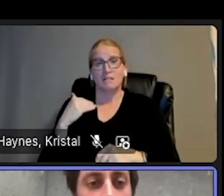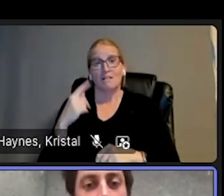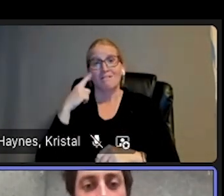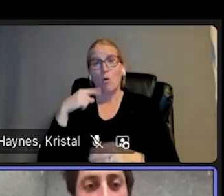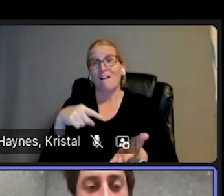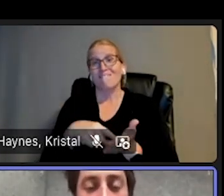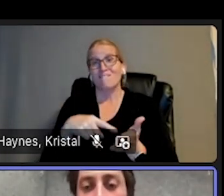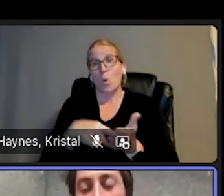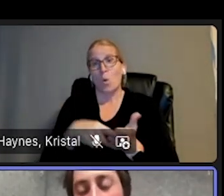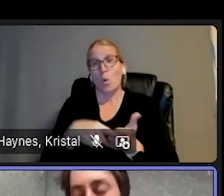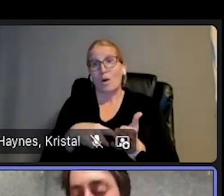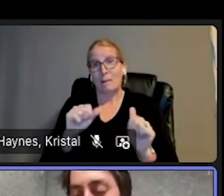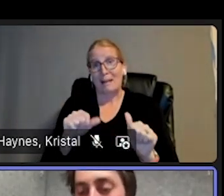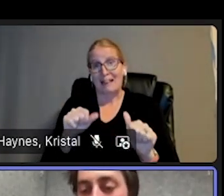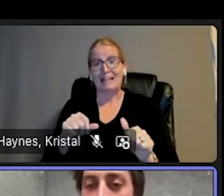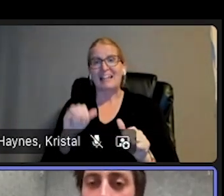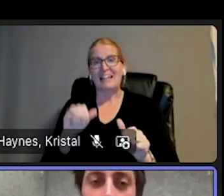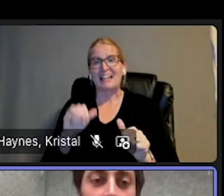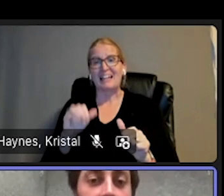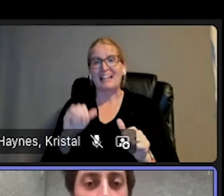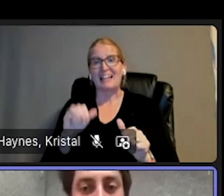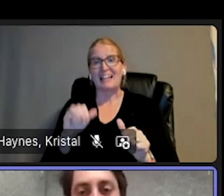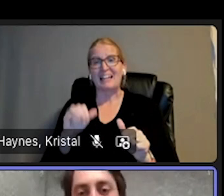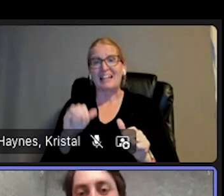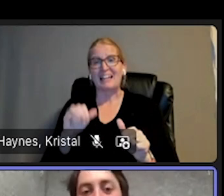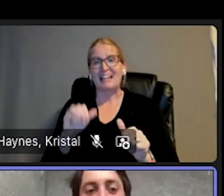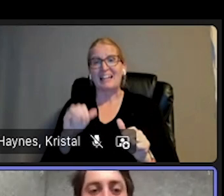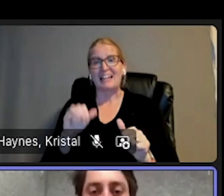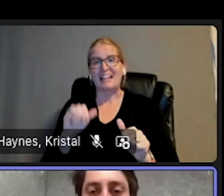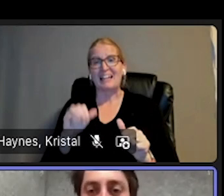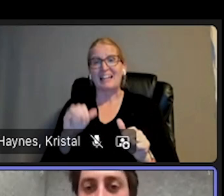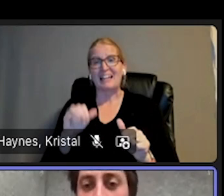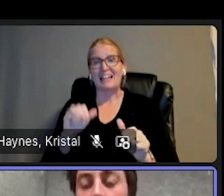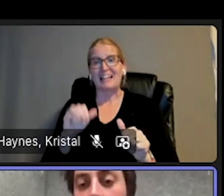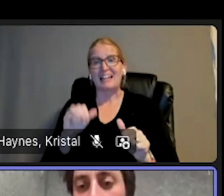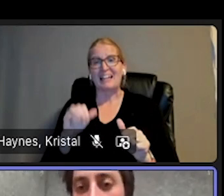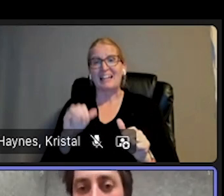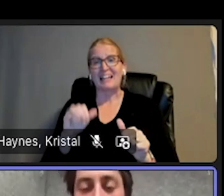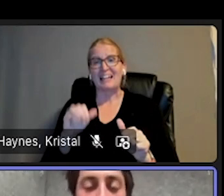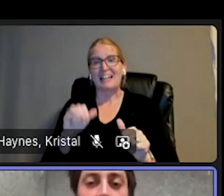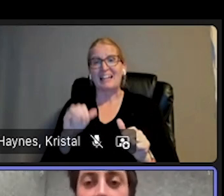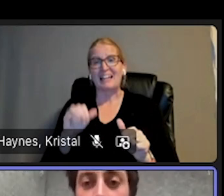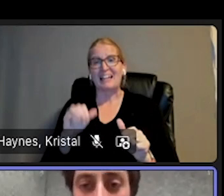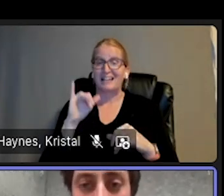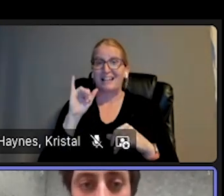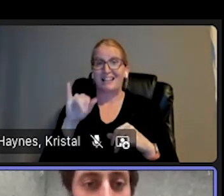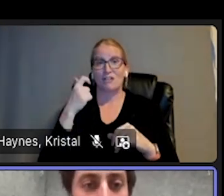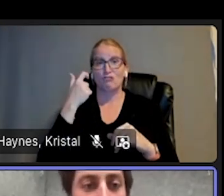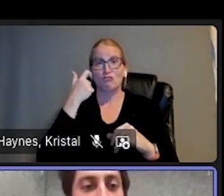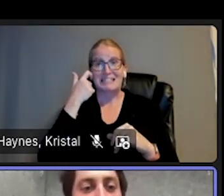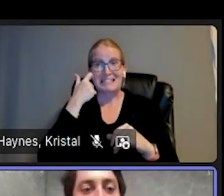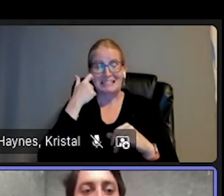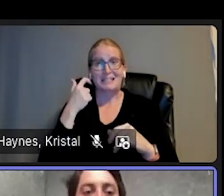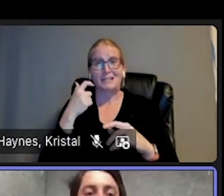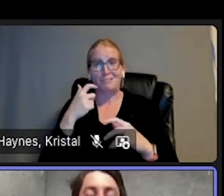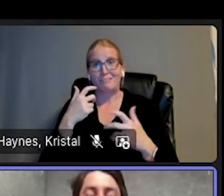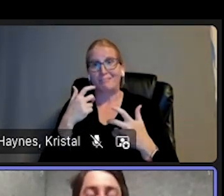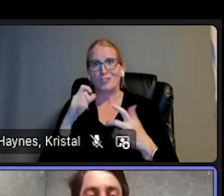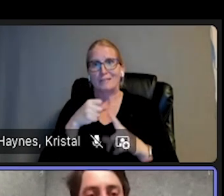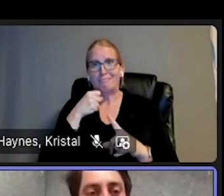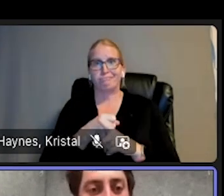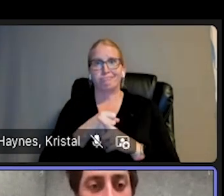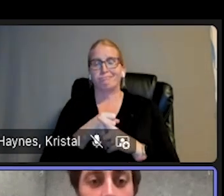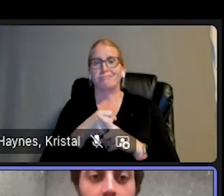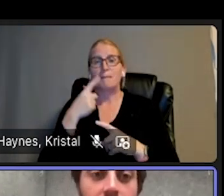actually suffered a recent setback as the affordable connectivity program is sunsetting in the state. So the